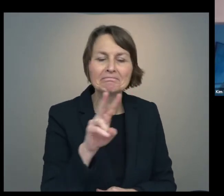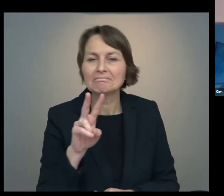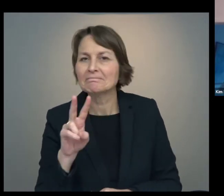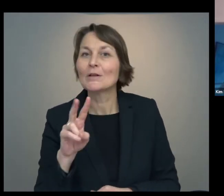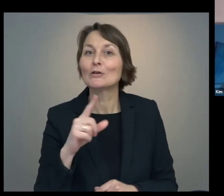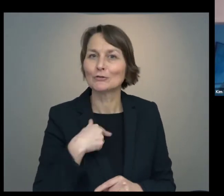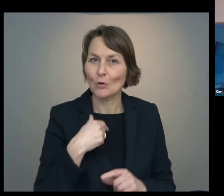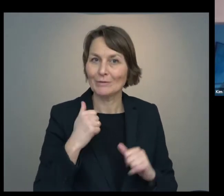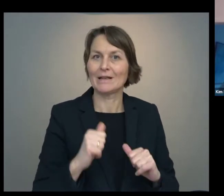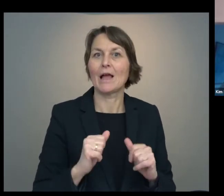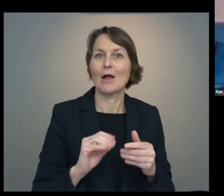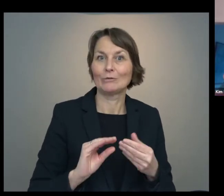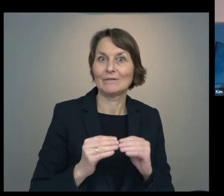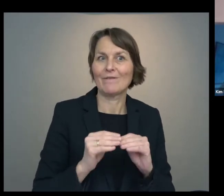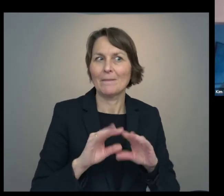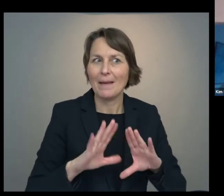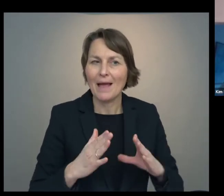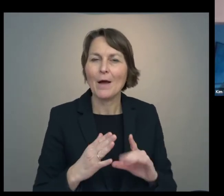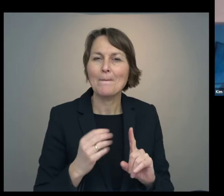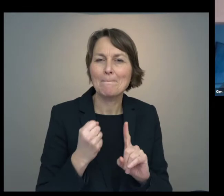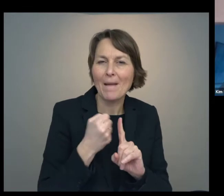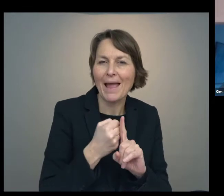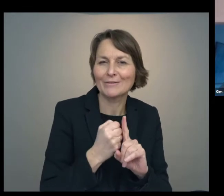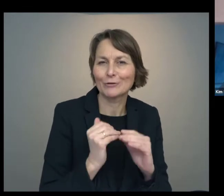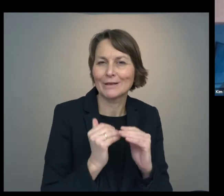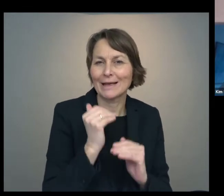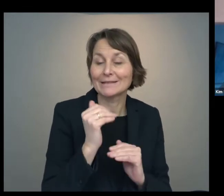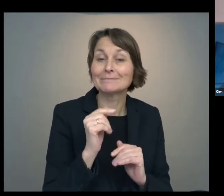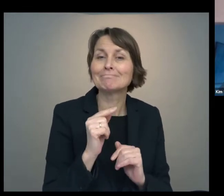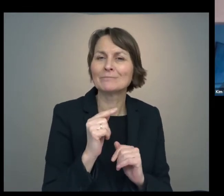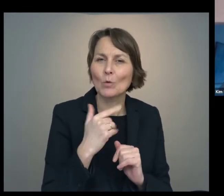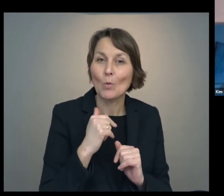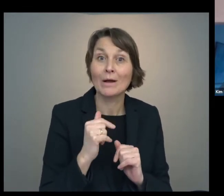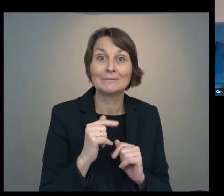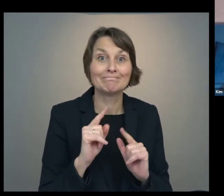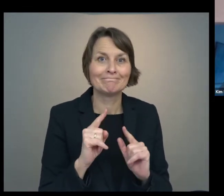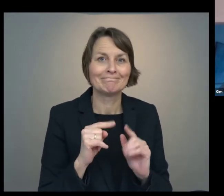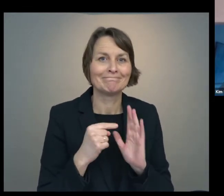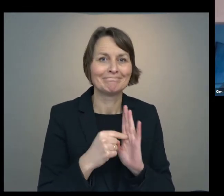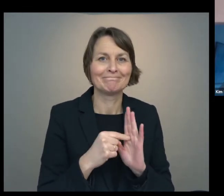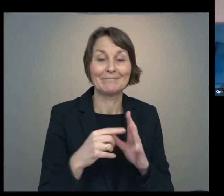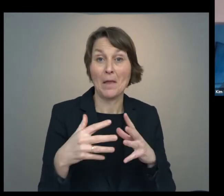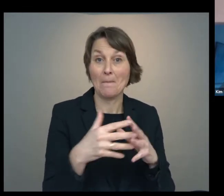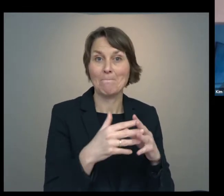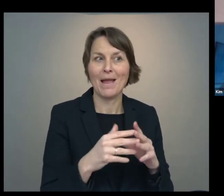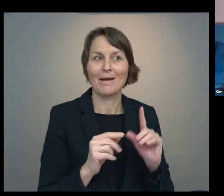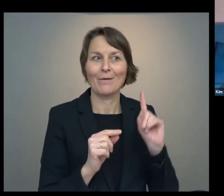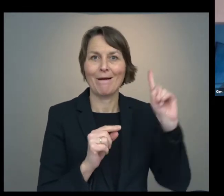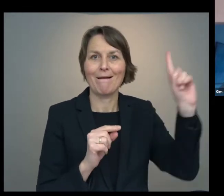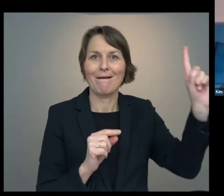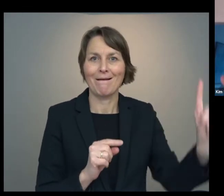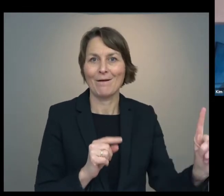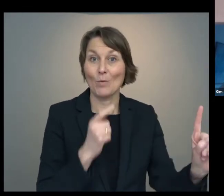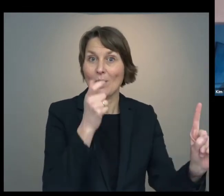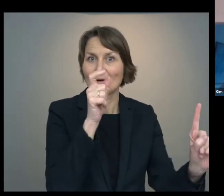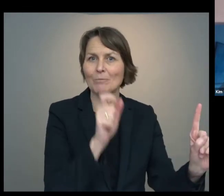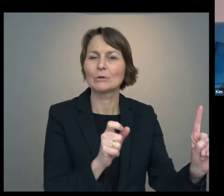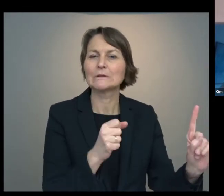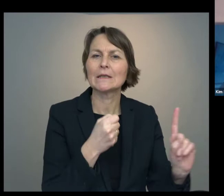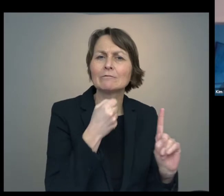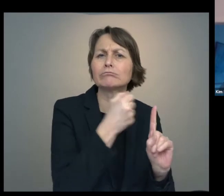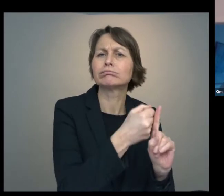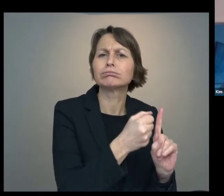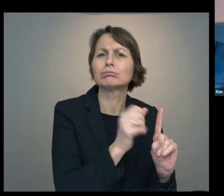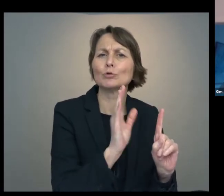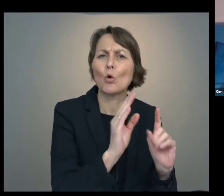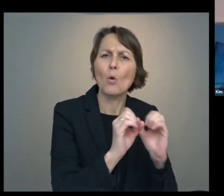at, as we have developer advocates, we are looking to have a person in the US that might